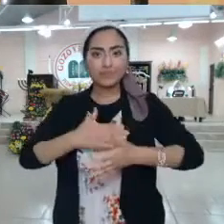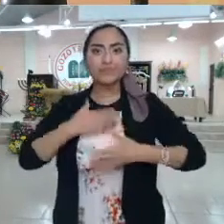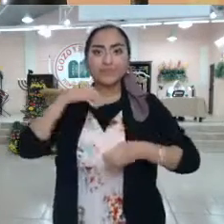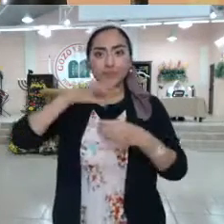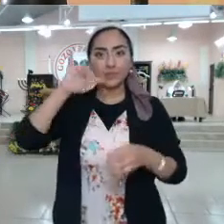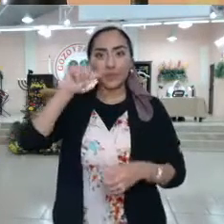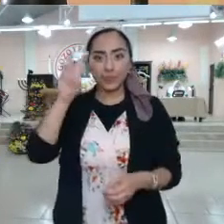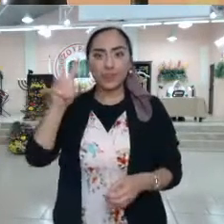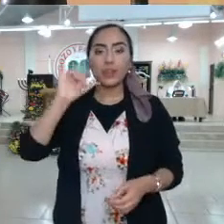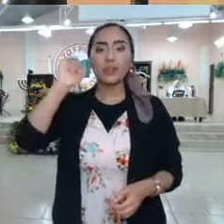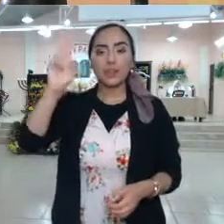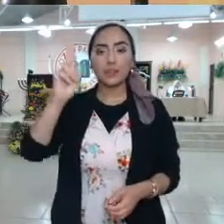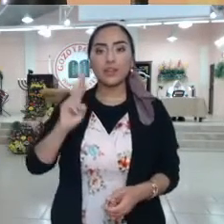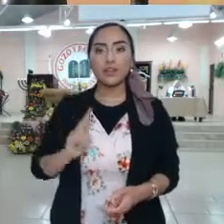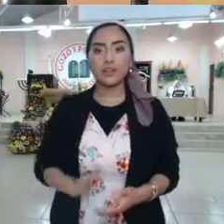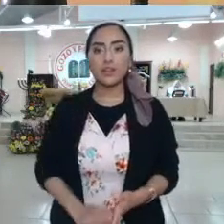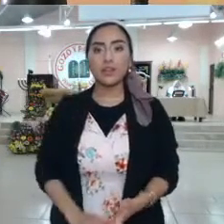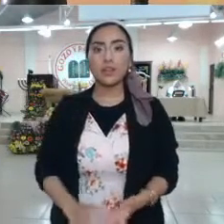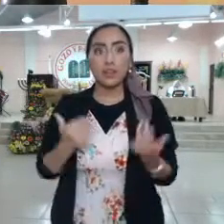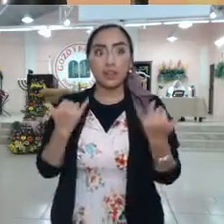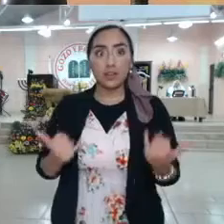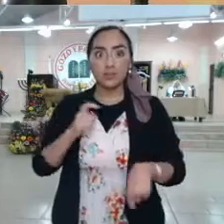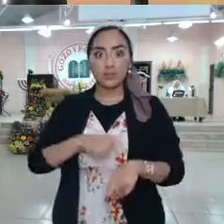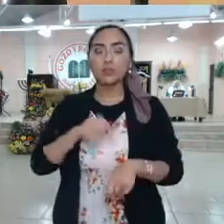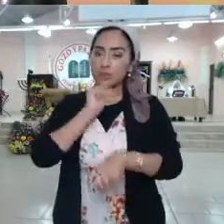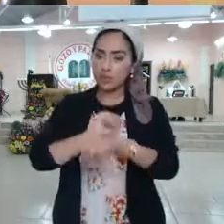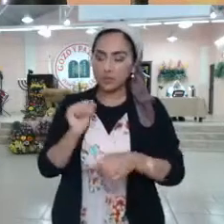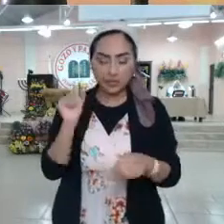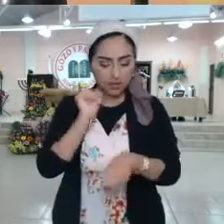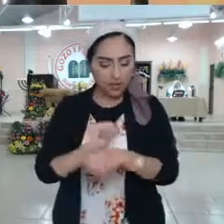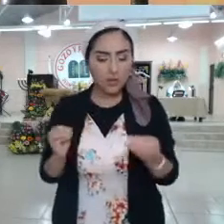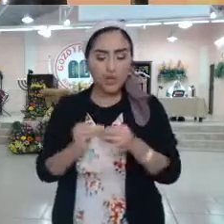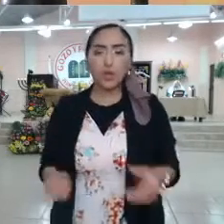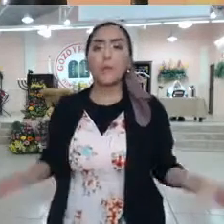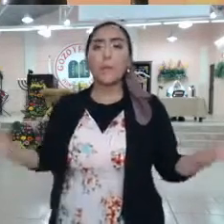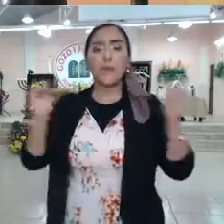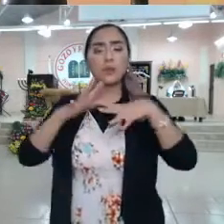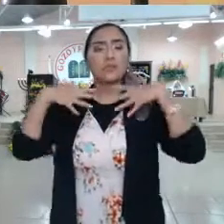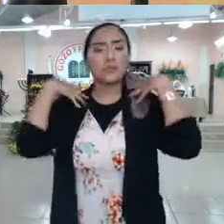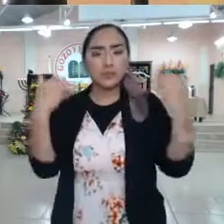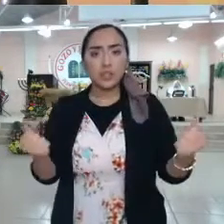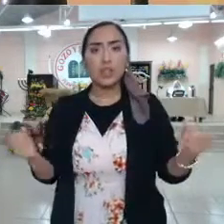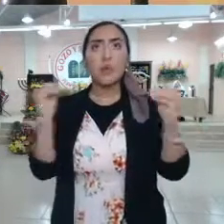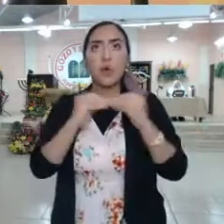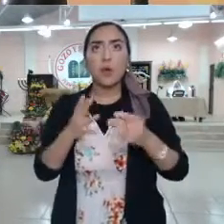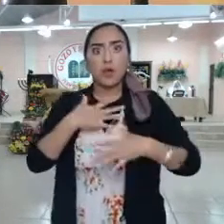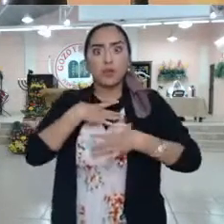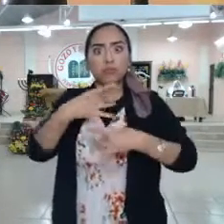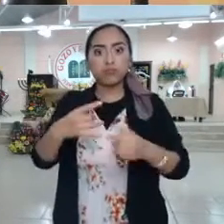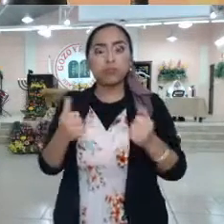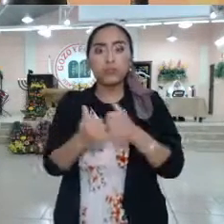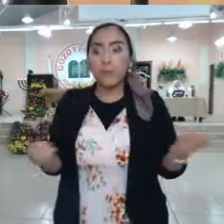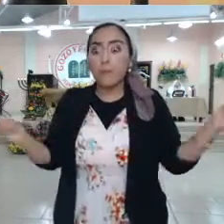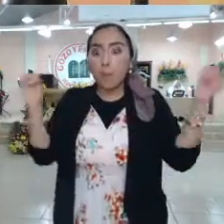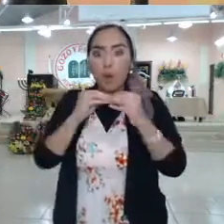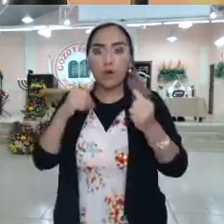faint. You have to keep rejoicing in Joshua, in Yahweh. It is a time to work. We have to work with more strength, with